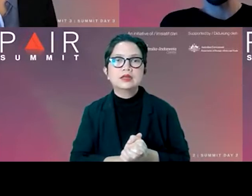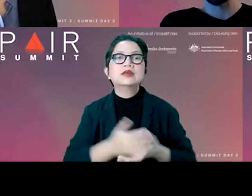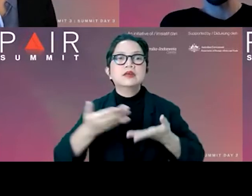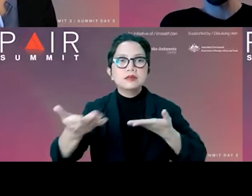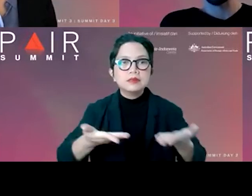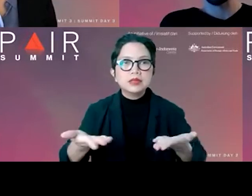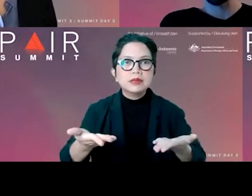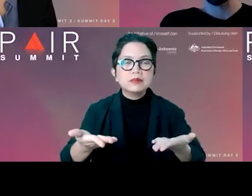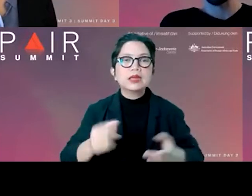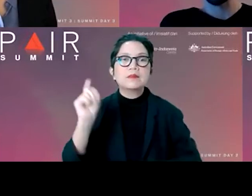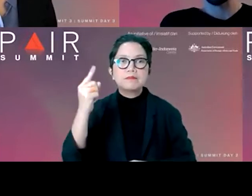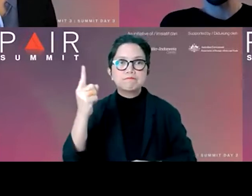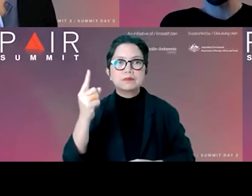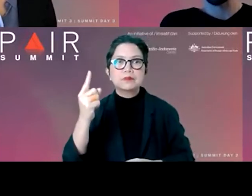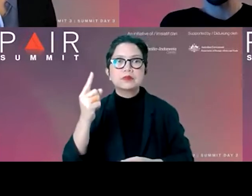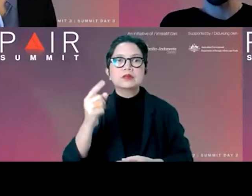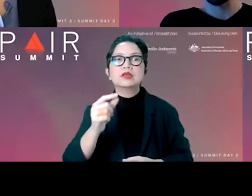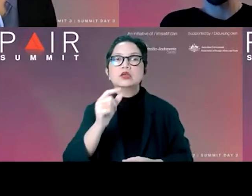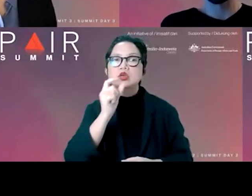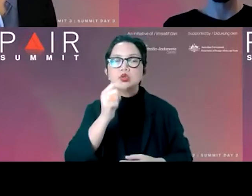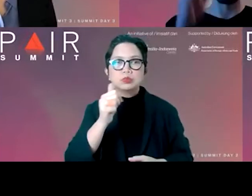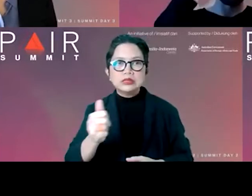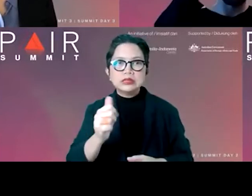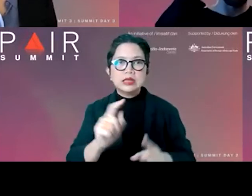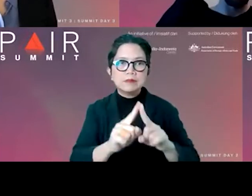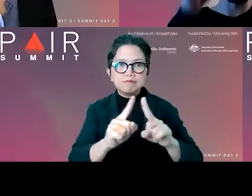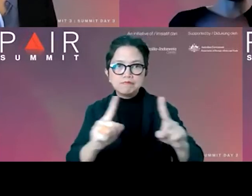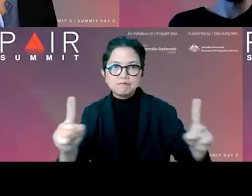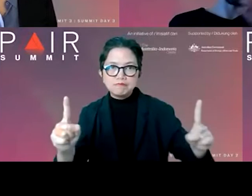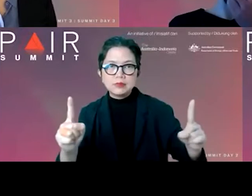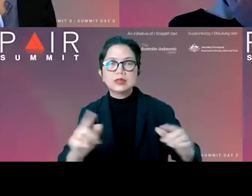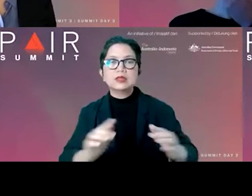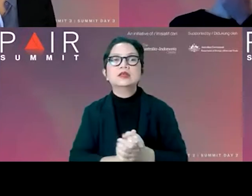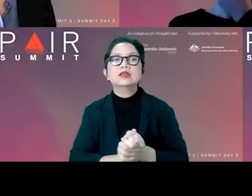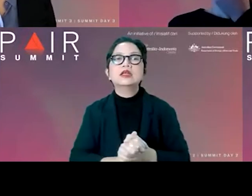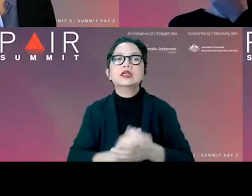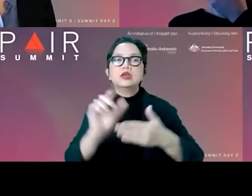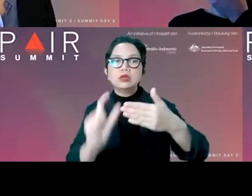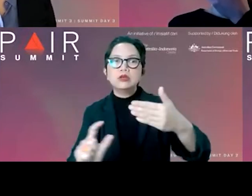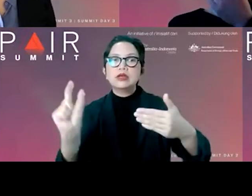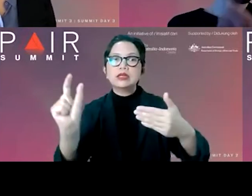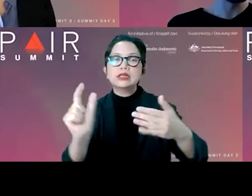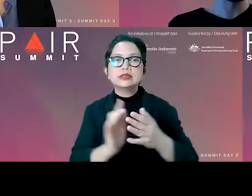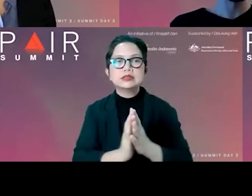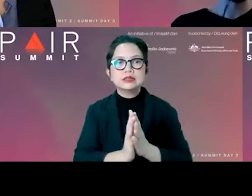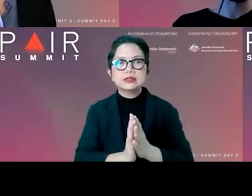These interventions were followed by face mask obligation at public